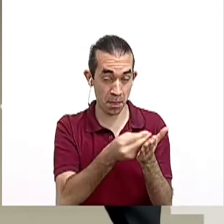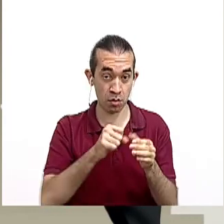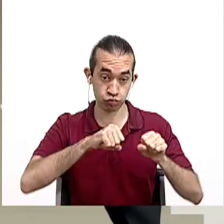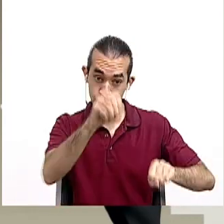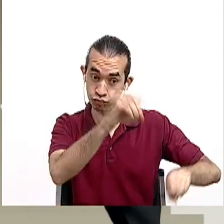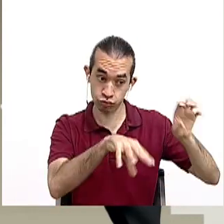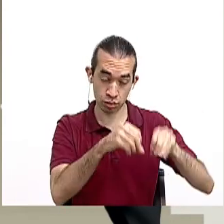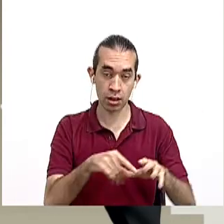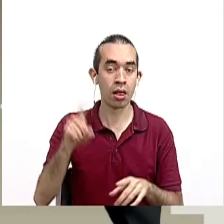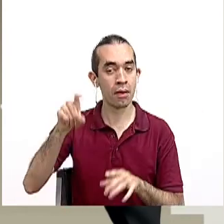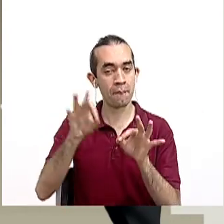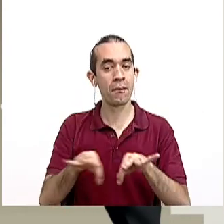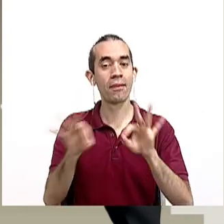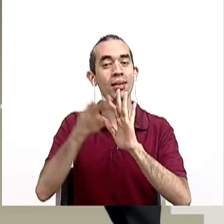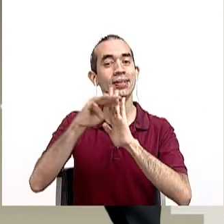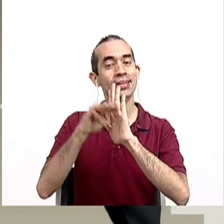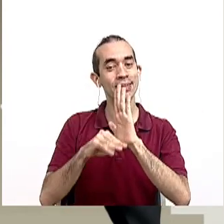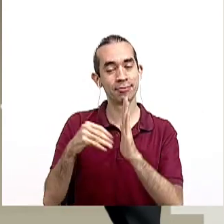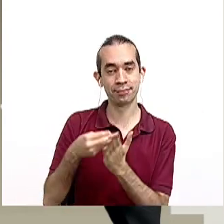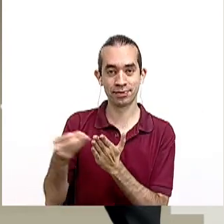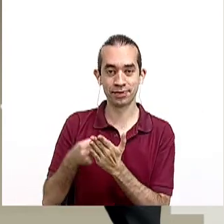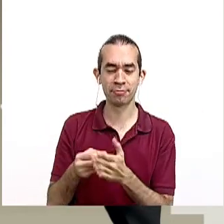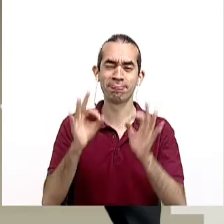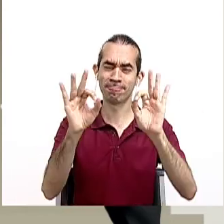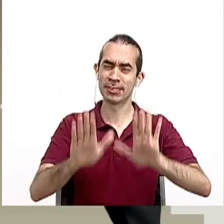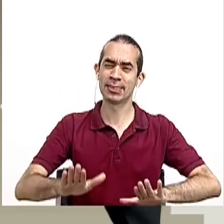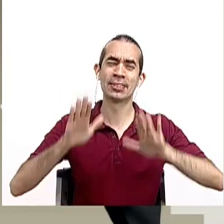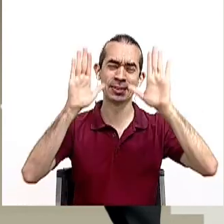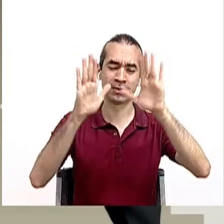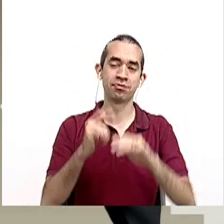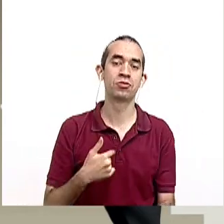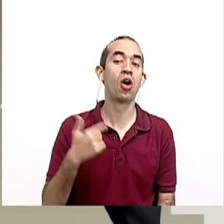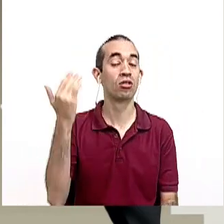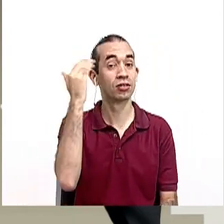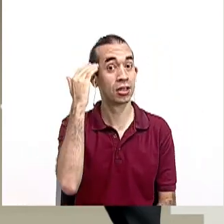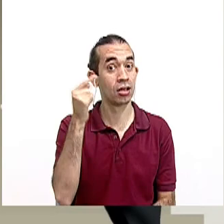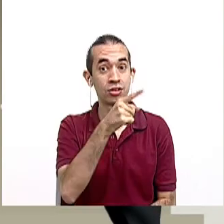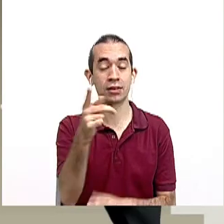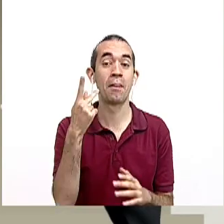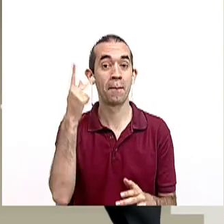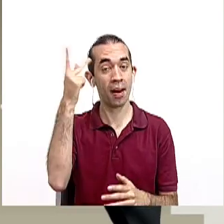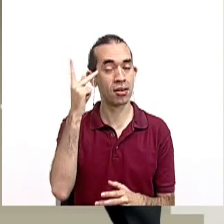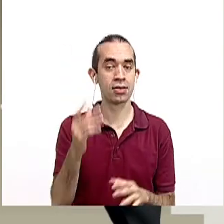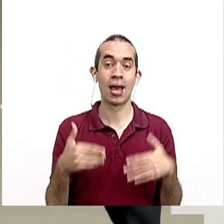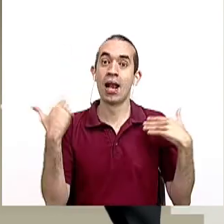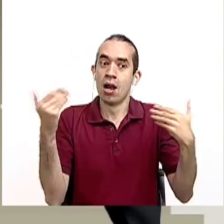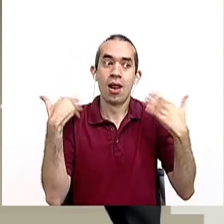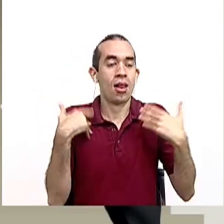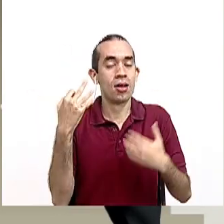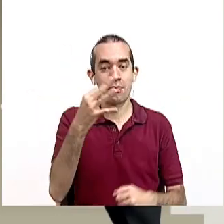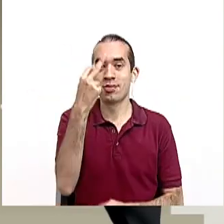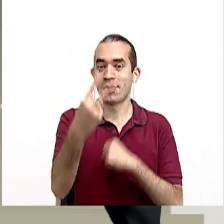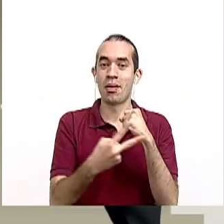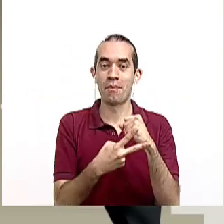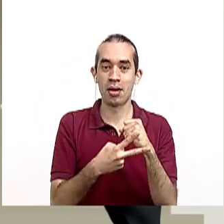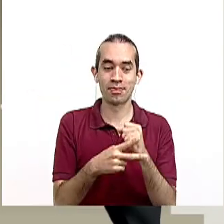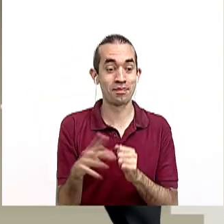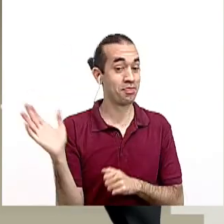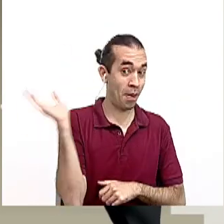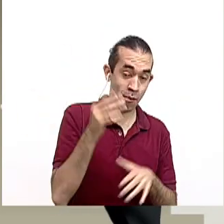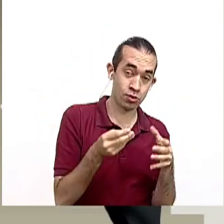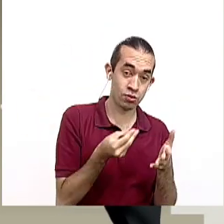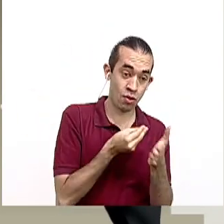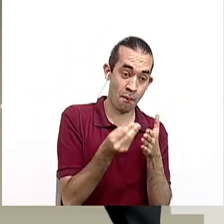supermarket. Very good, excellent. And I know your parents are going to be very happy the next time they go to the